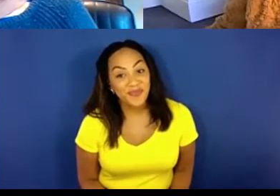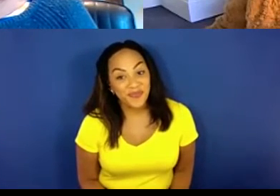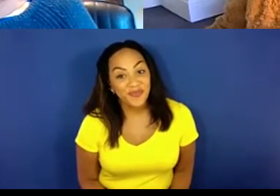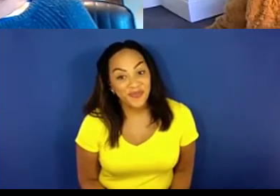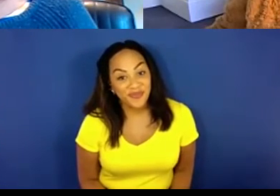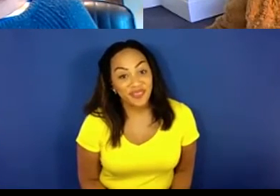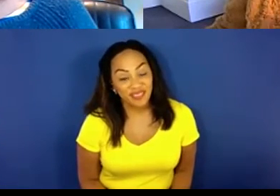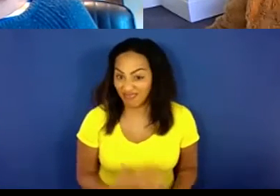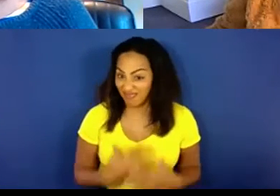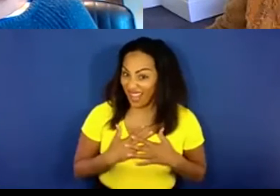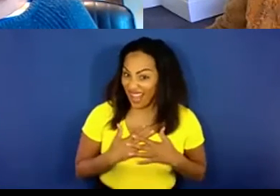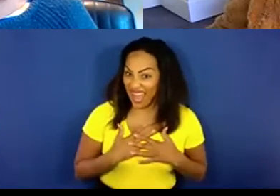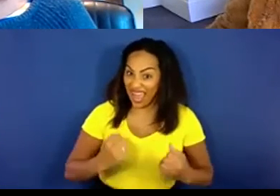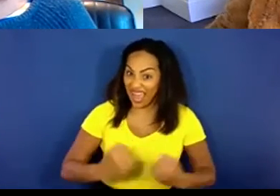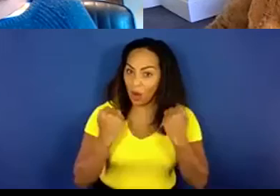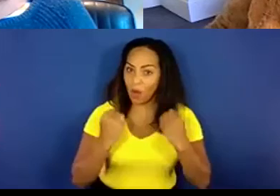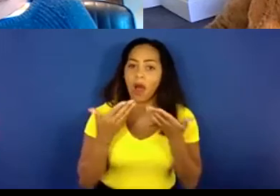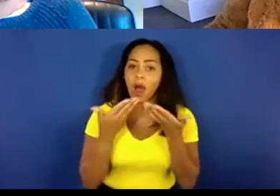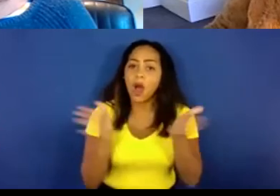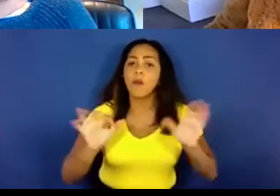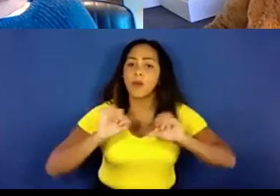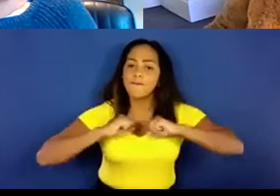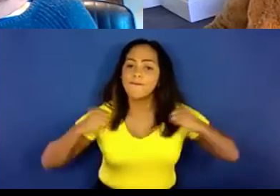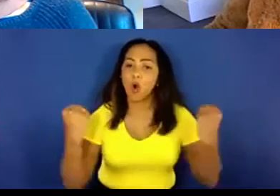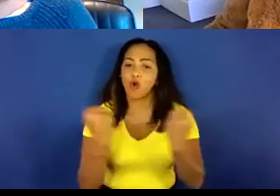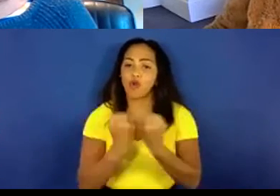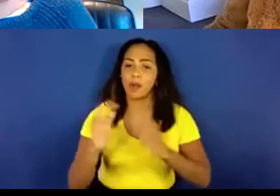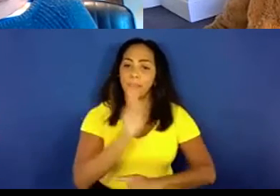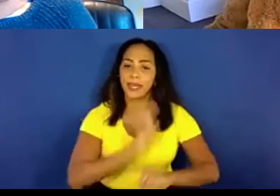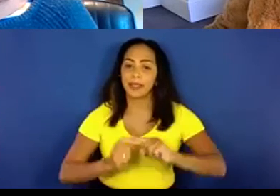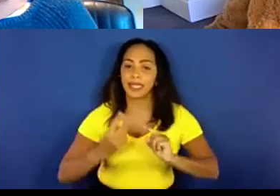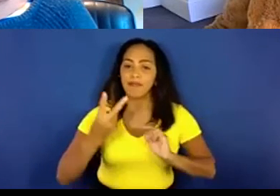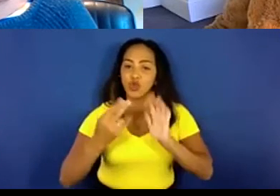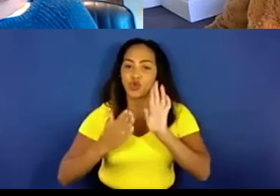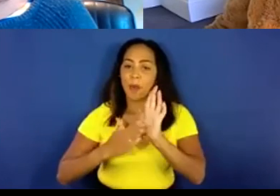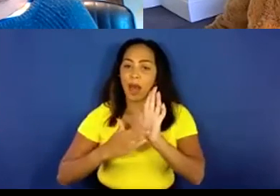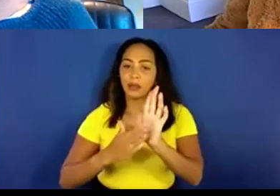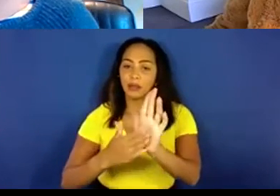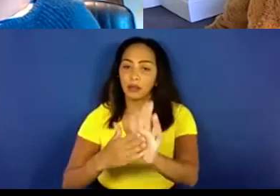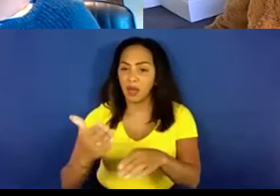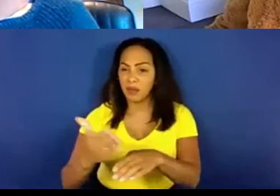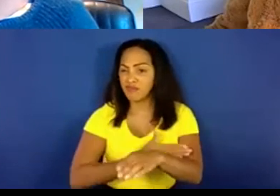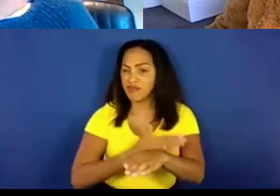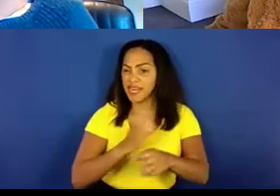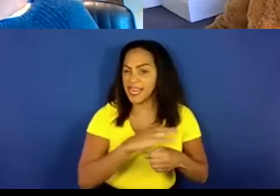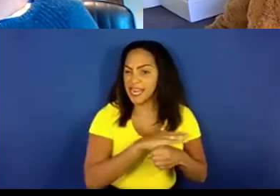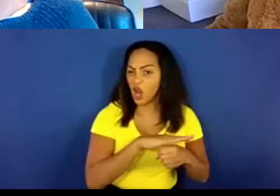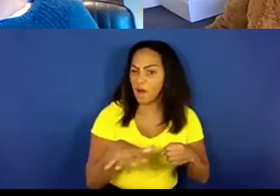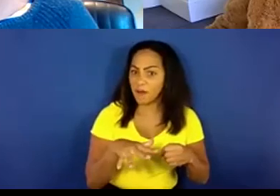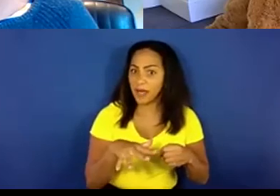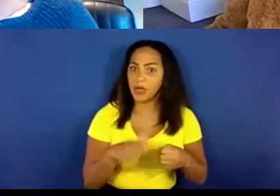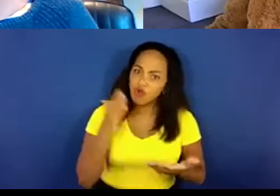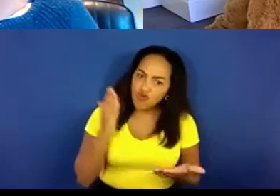our open forum meetings, which will happen bi-monthly, and obviously pre-COVID they were real life meetings,